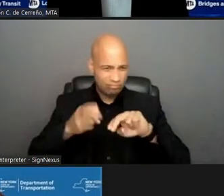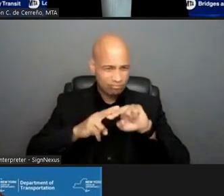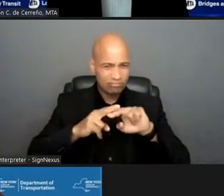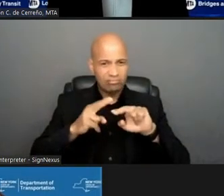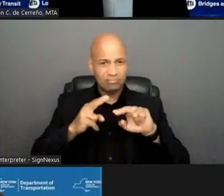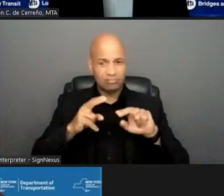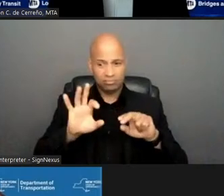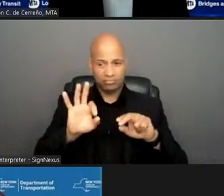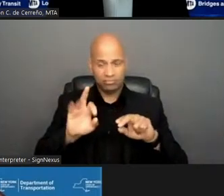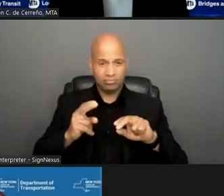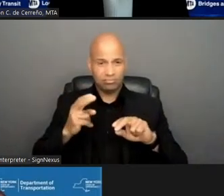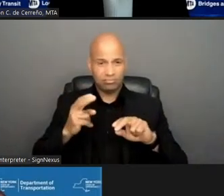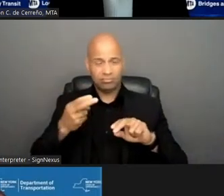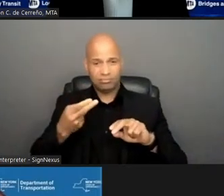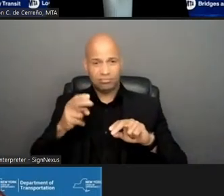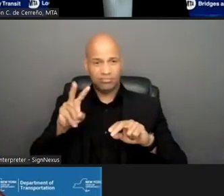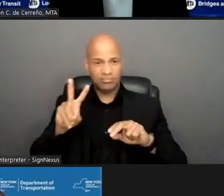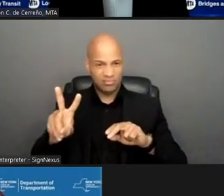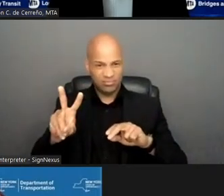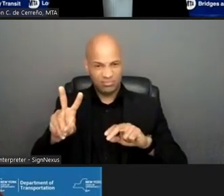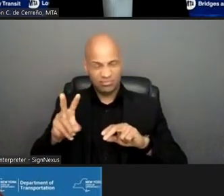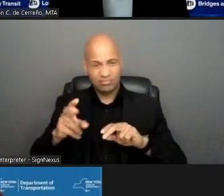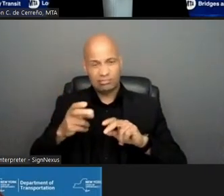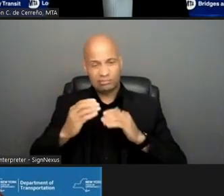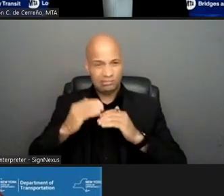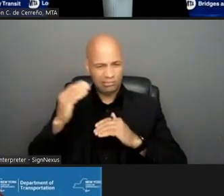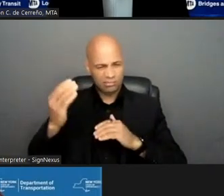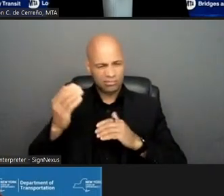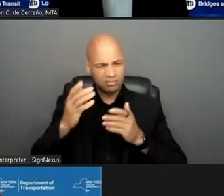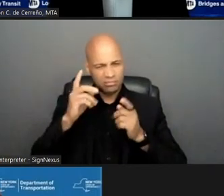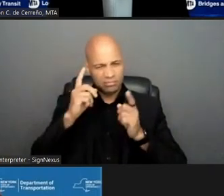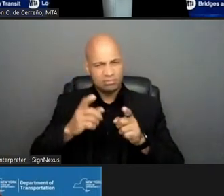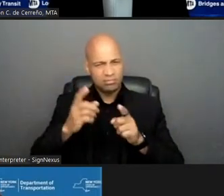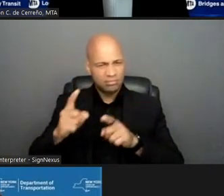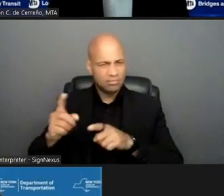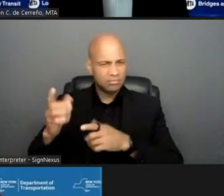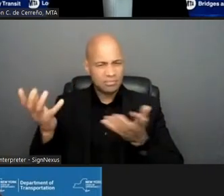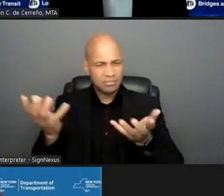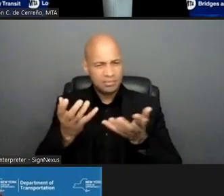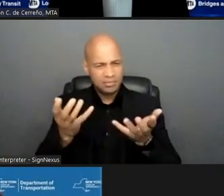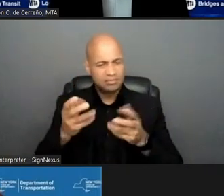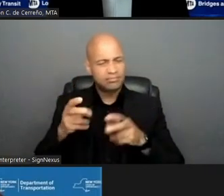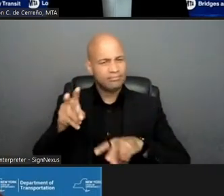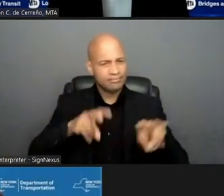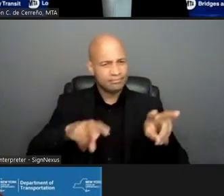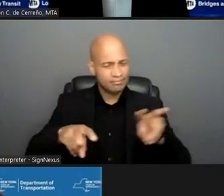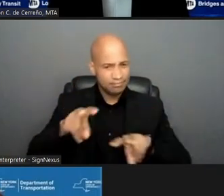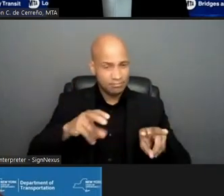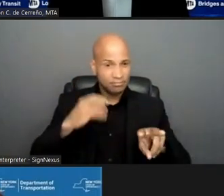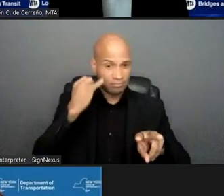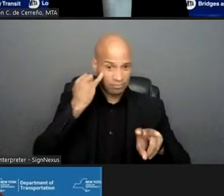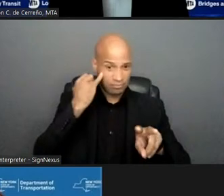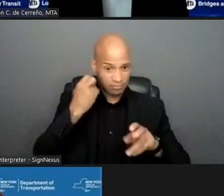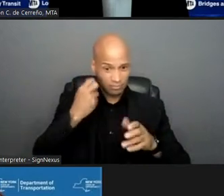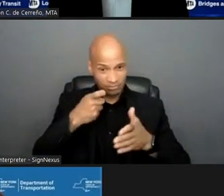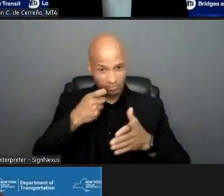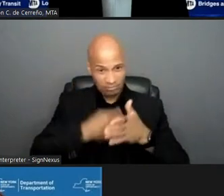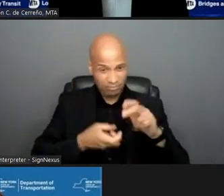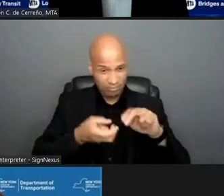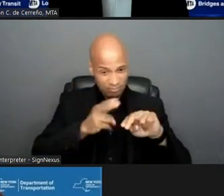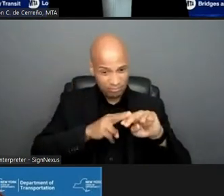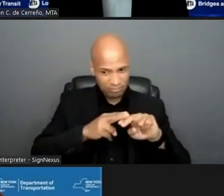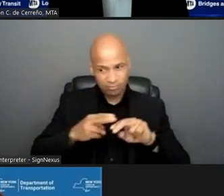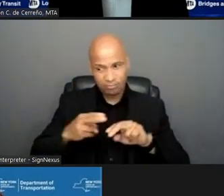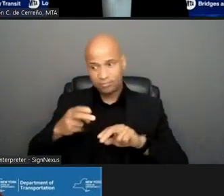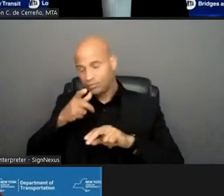Vehicles such as Lyft to Uber and revel unreasonable simply High tolls will lead to higher fees for passengers reduced income